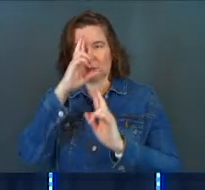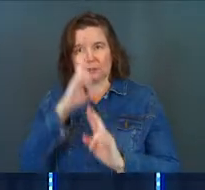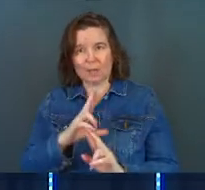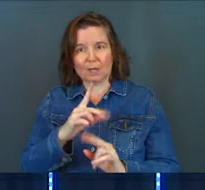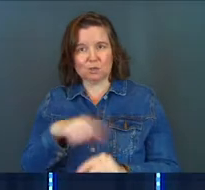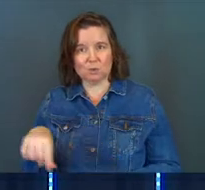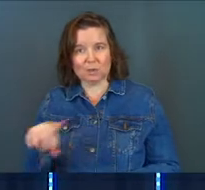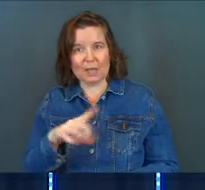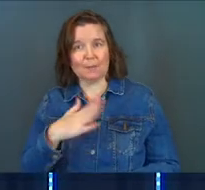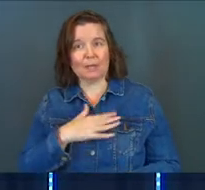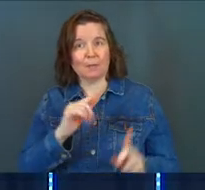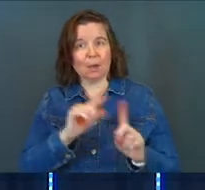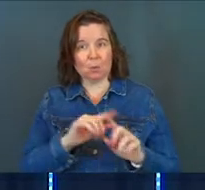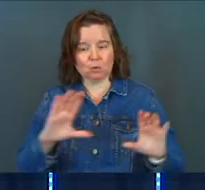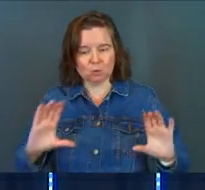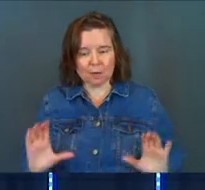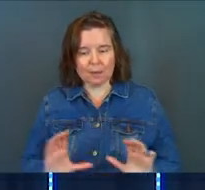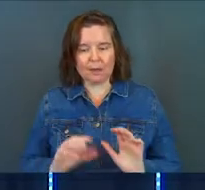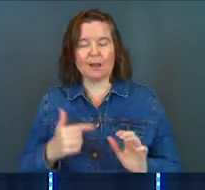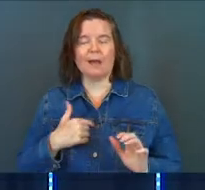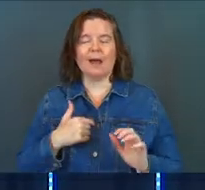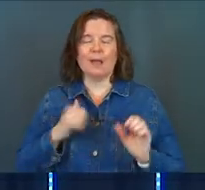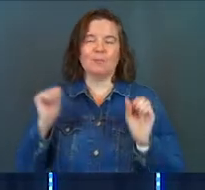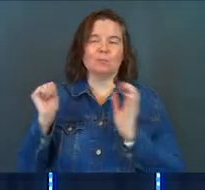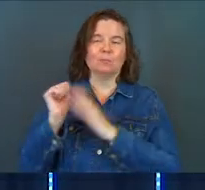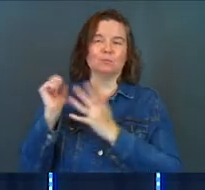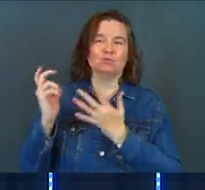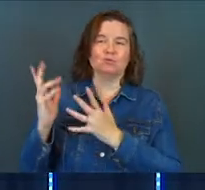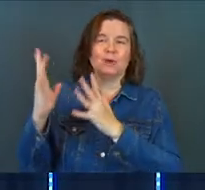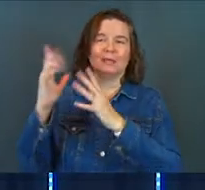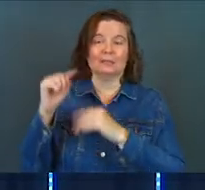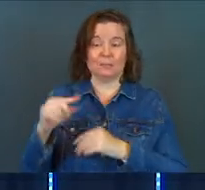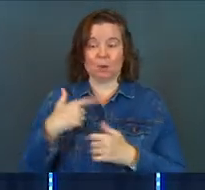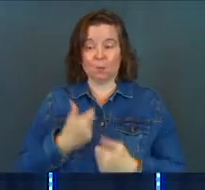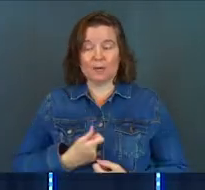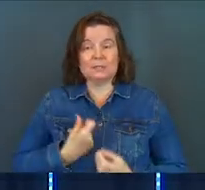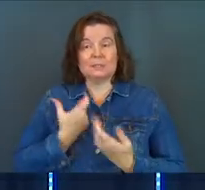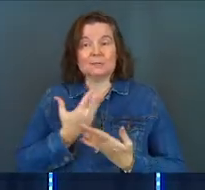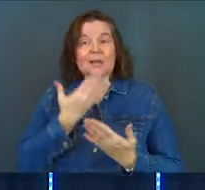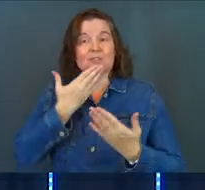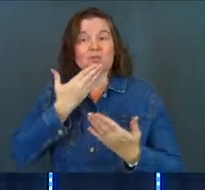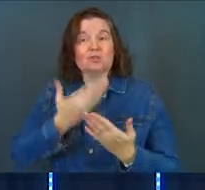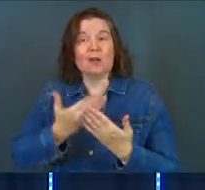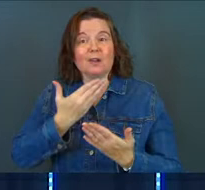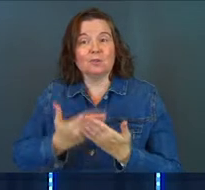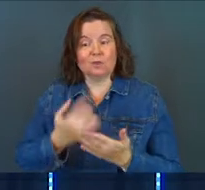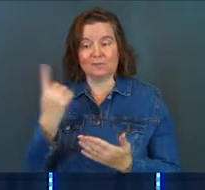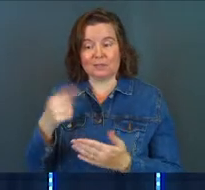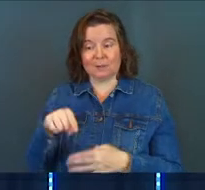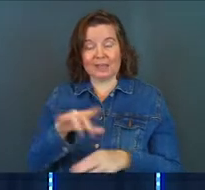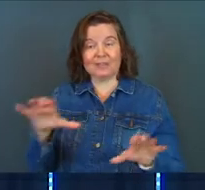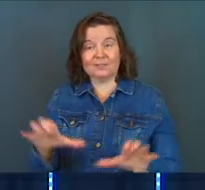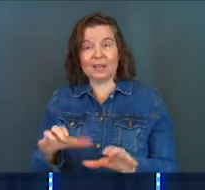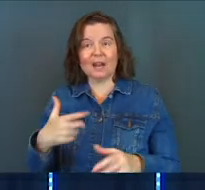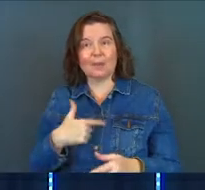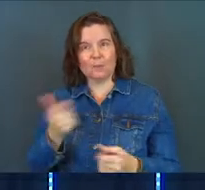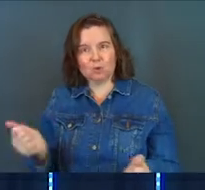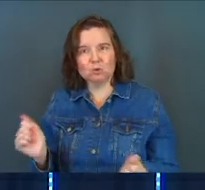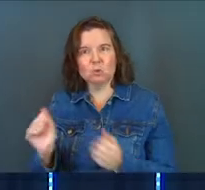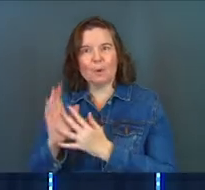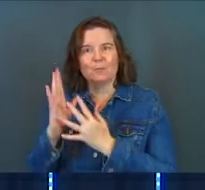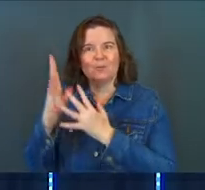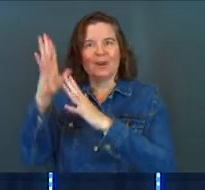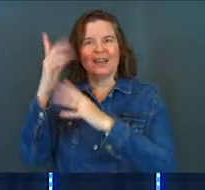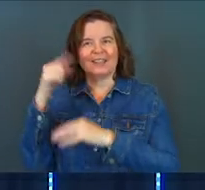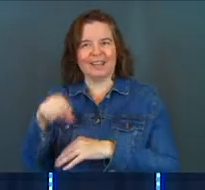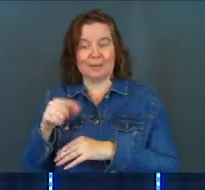to them in my words or actions, I'm praising them. If I want to express gratitude to them for something that they've done, I'm going to